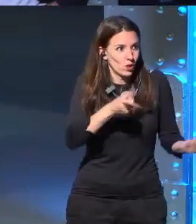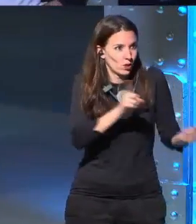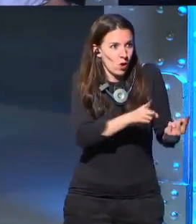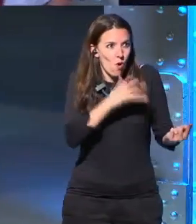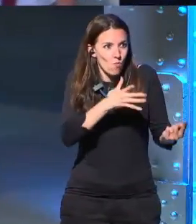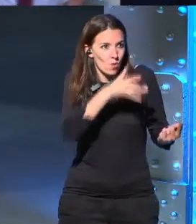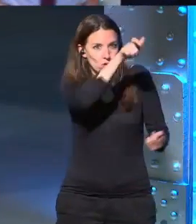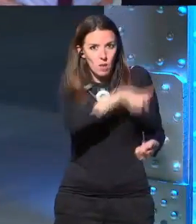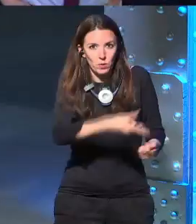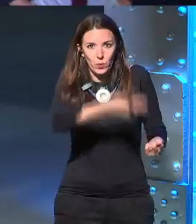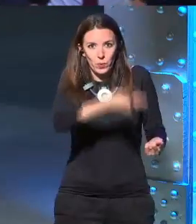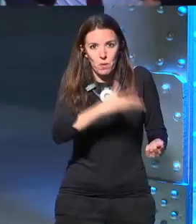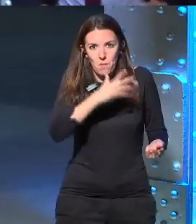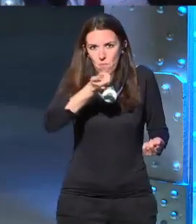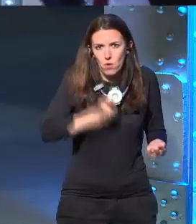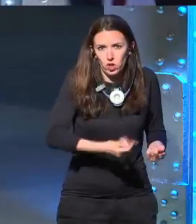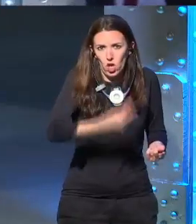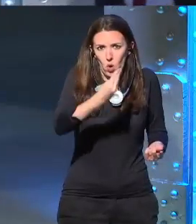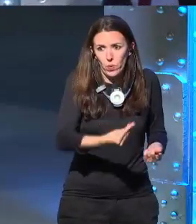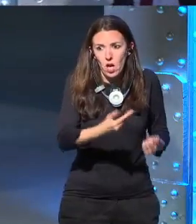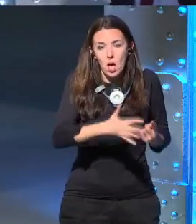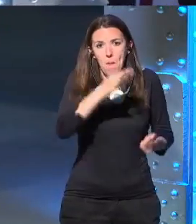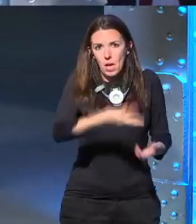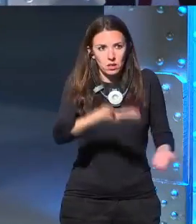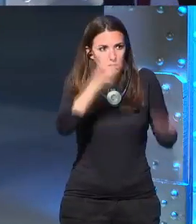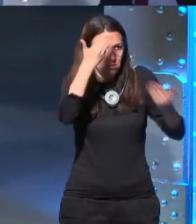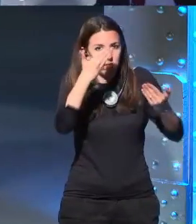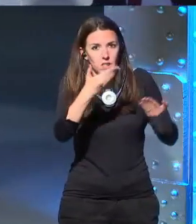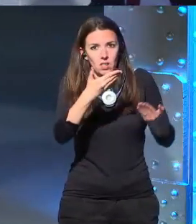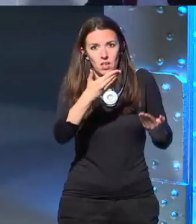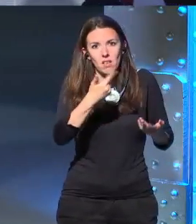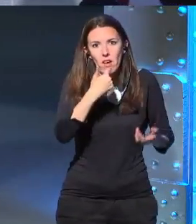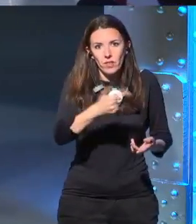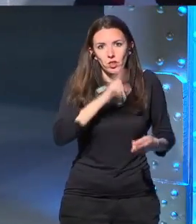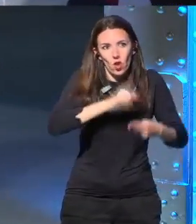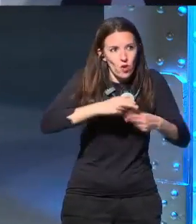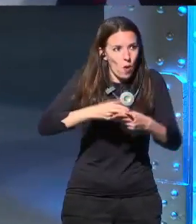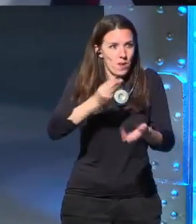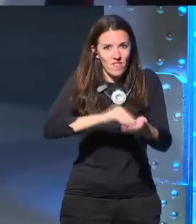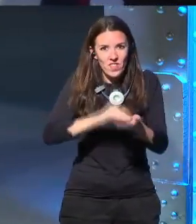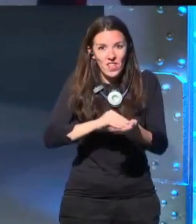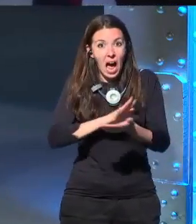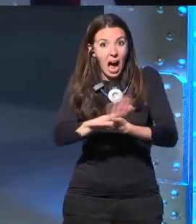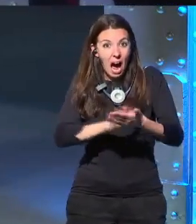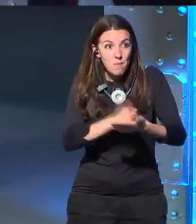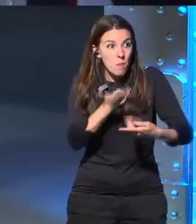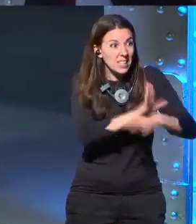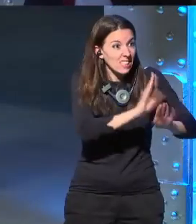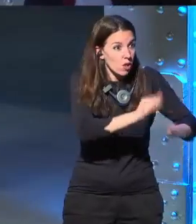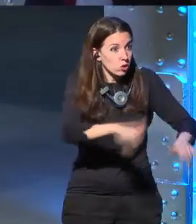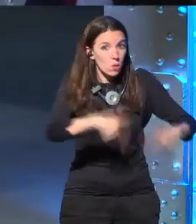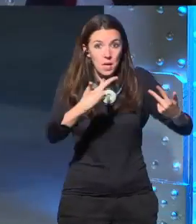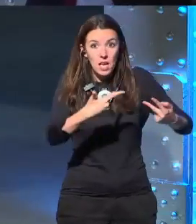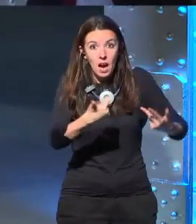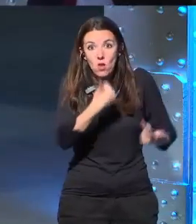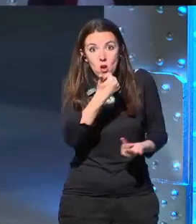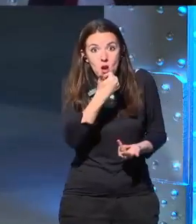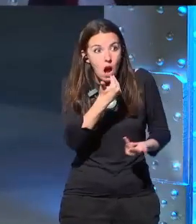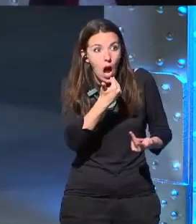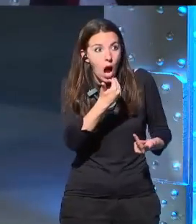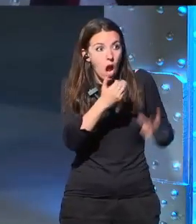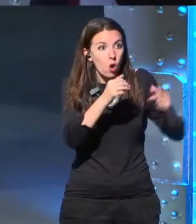TV doesn't make. I mean, I'm nervous, although I have a great experience on TV. I'm able to